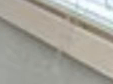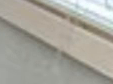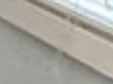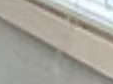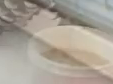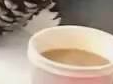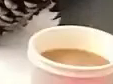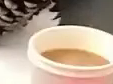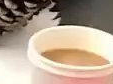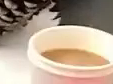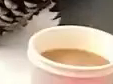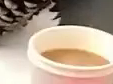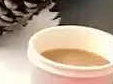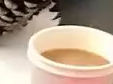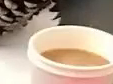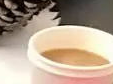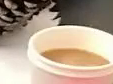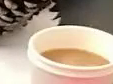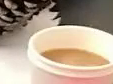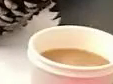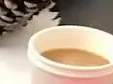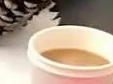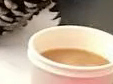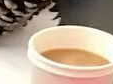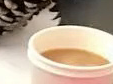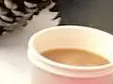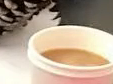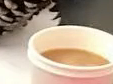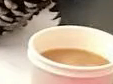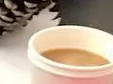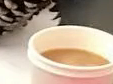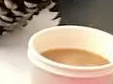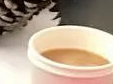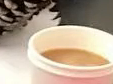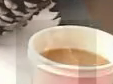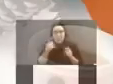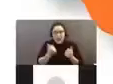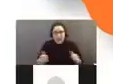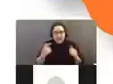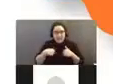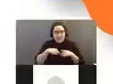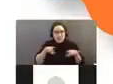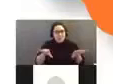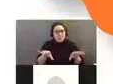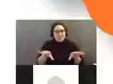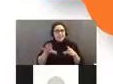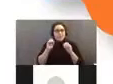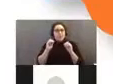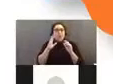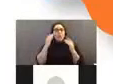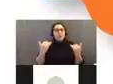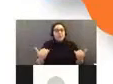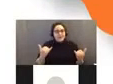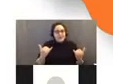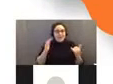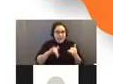or remote service options for our participants or anything that we were doing. And so I'm going to pass it over